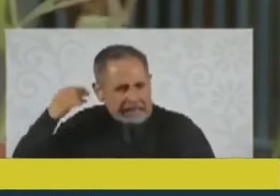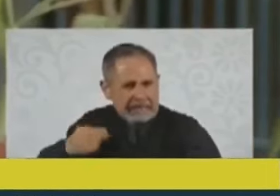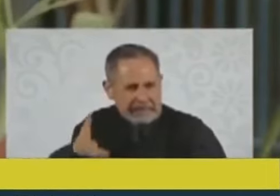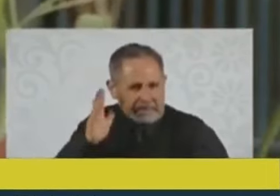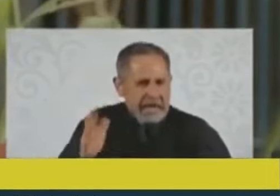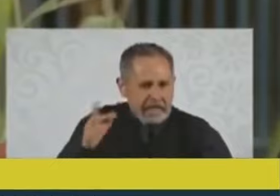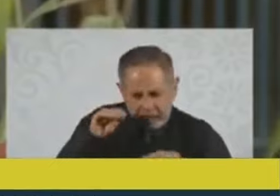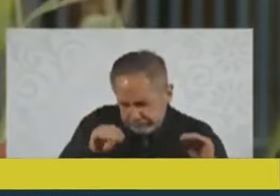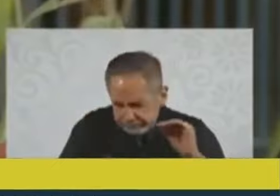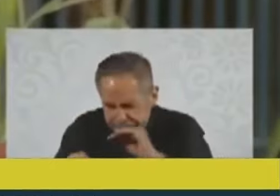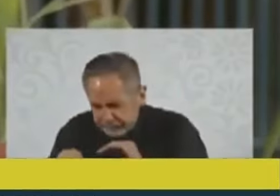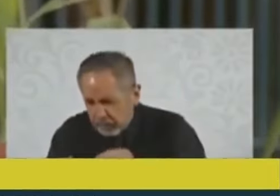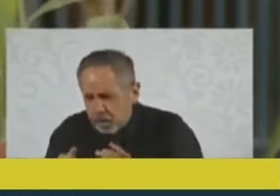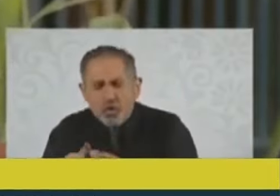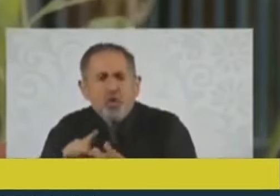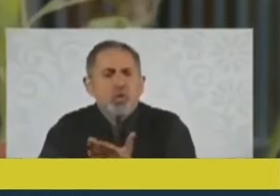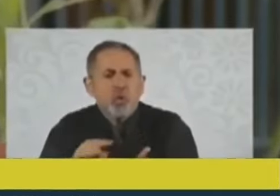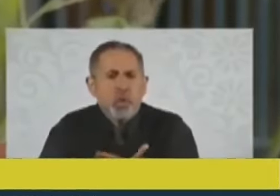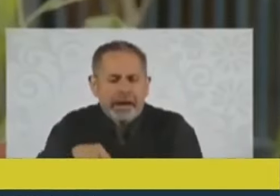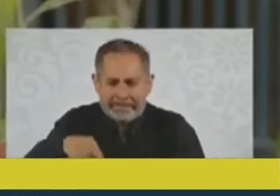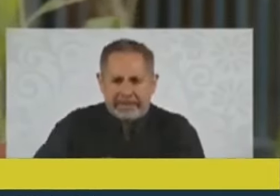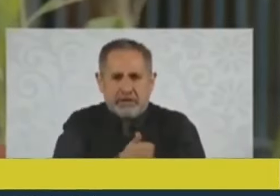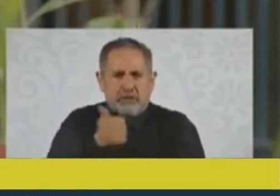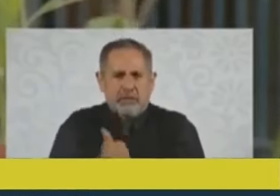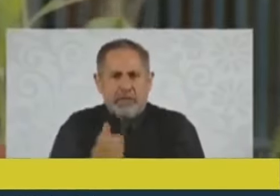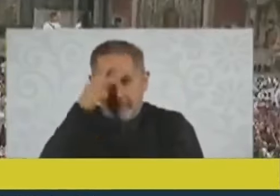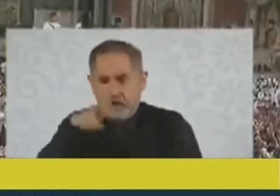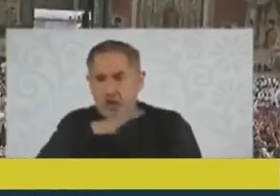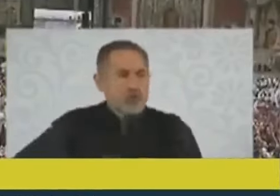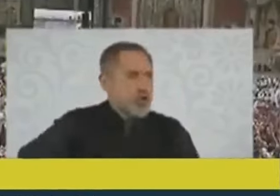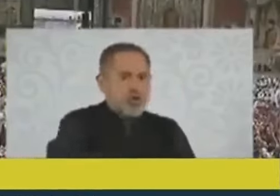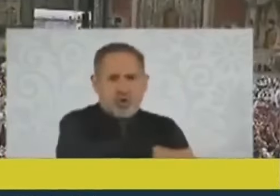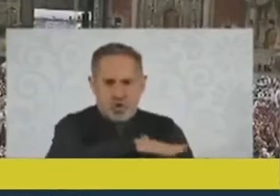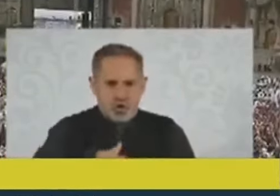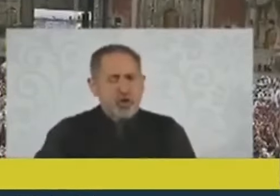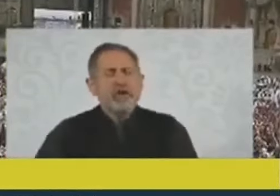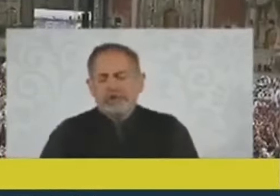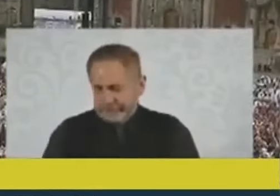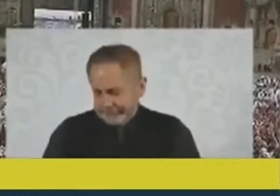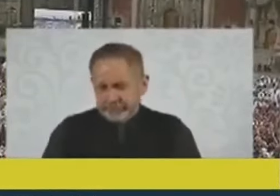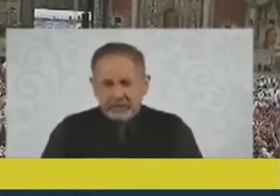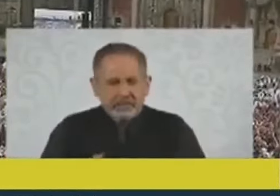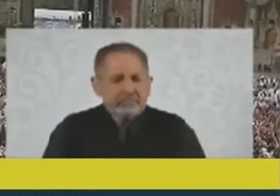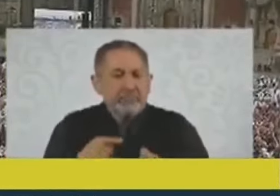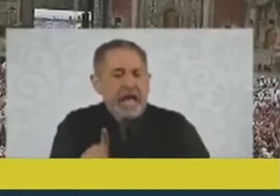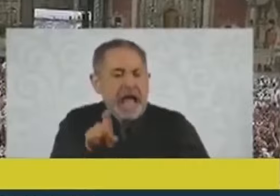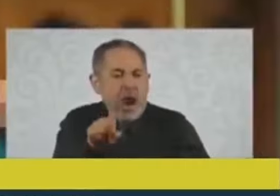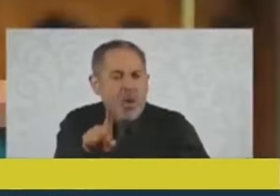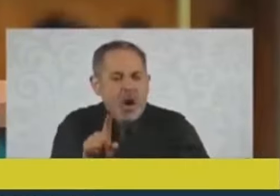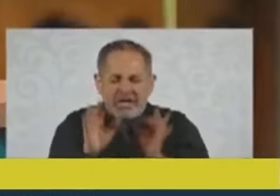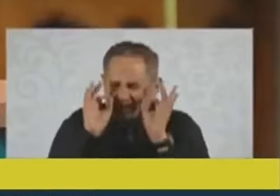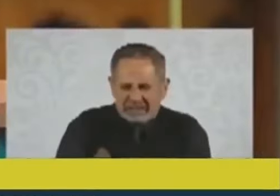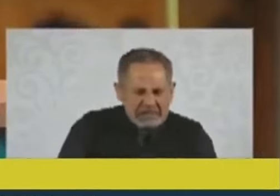several months ago for the metropolitan area of El Valle of